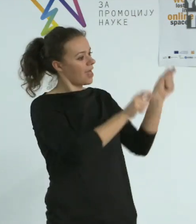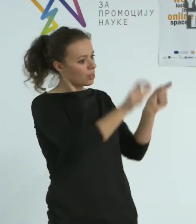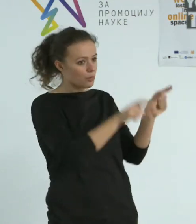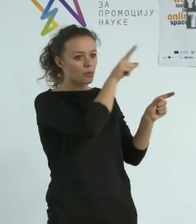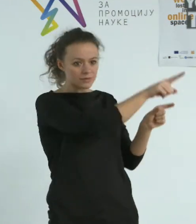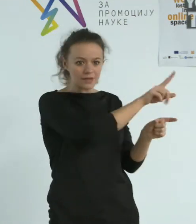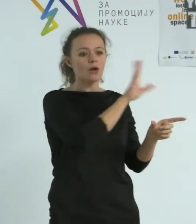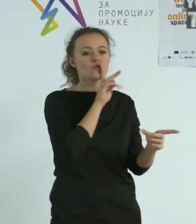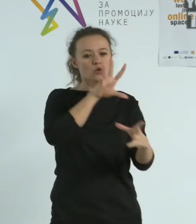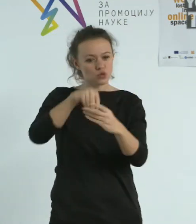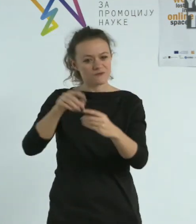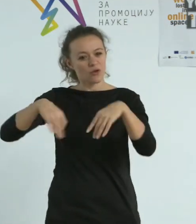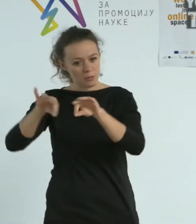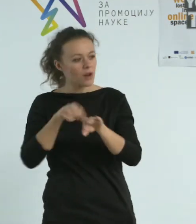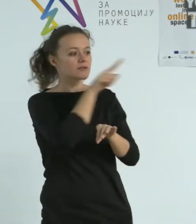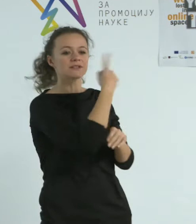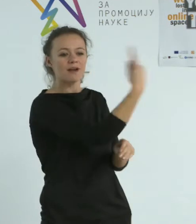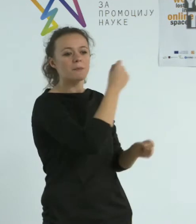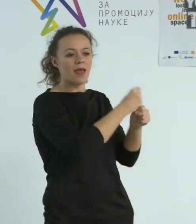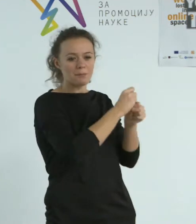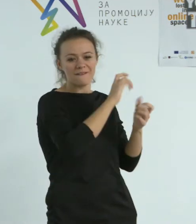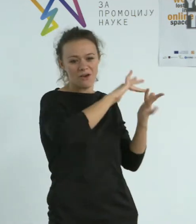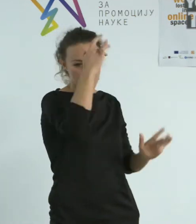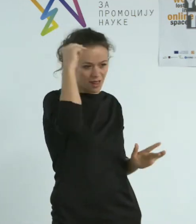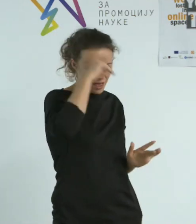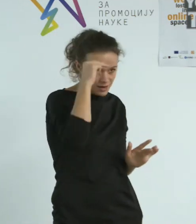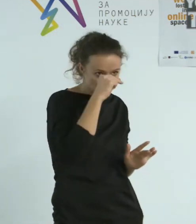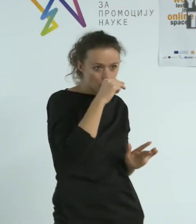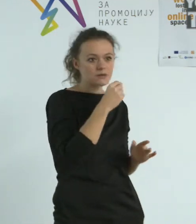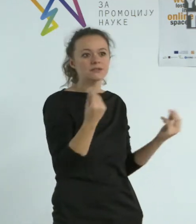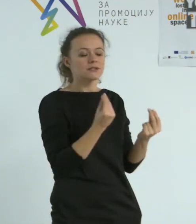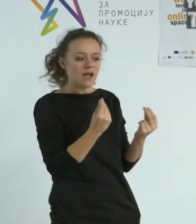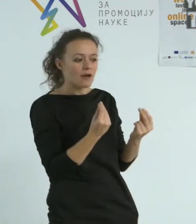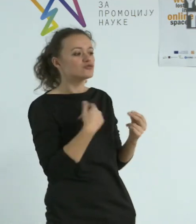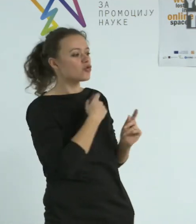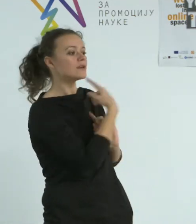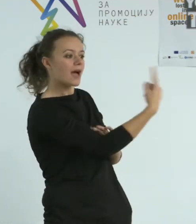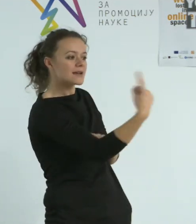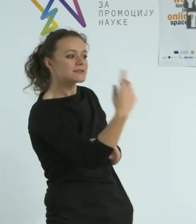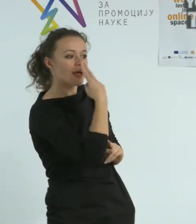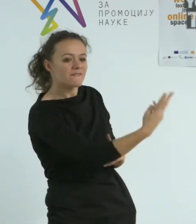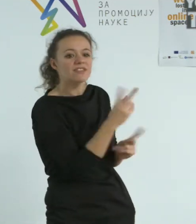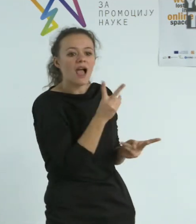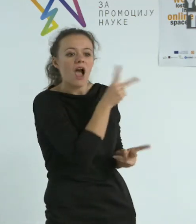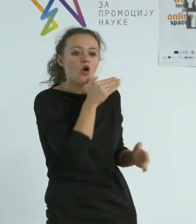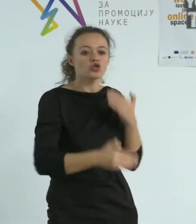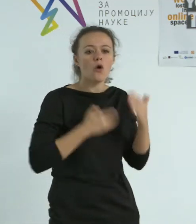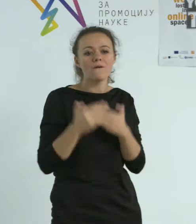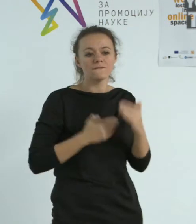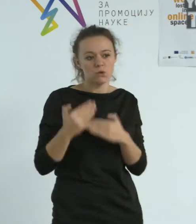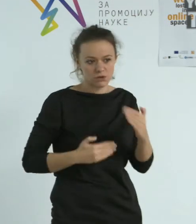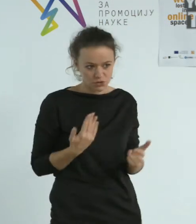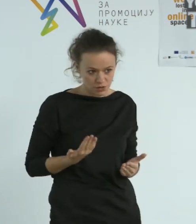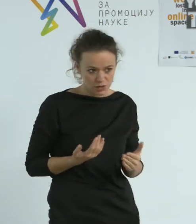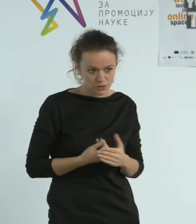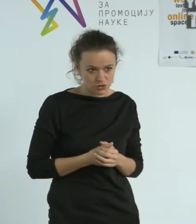create their own online courses, was mainly for them to see how it is. So I